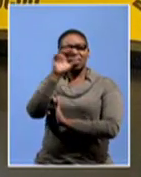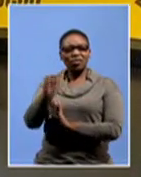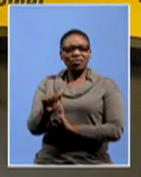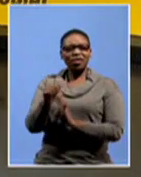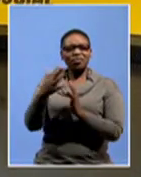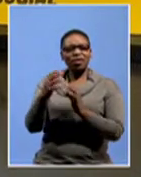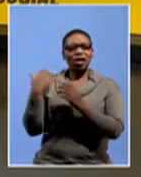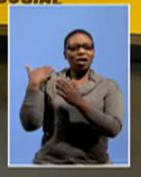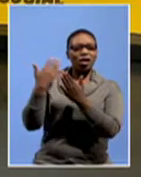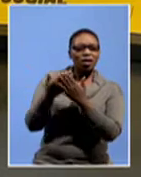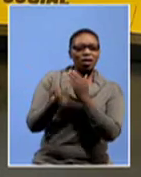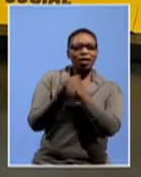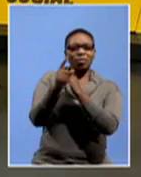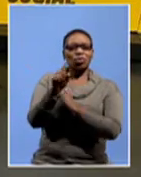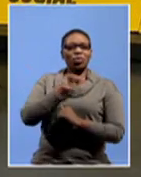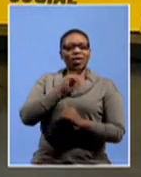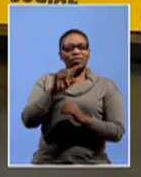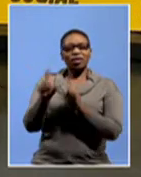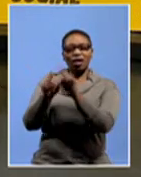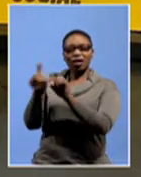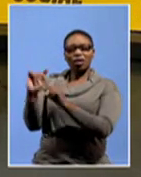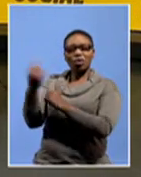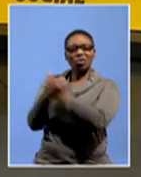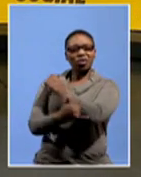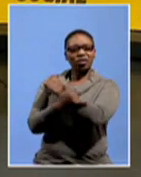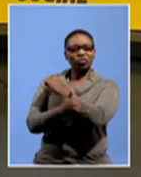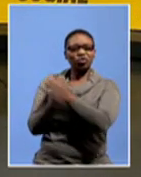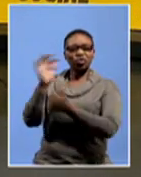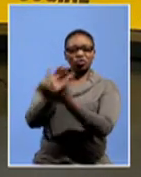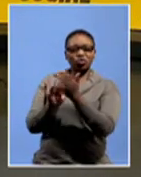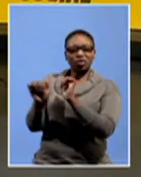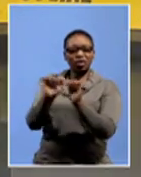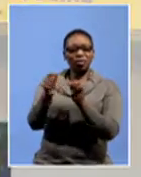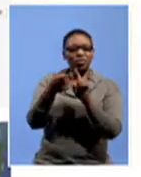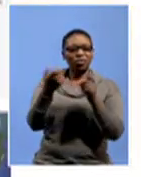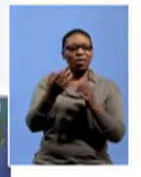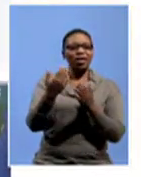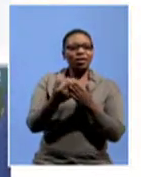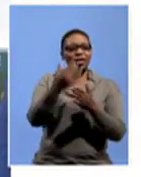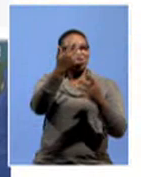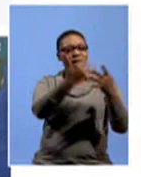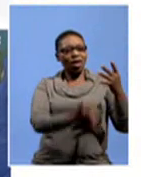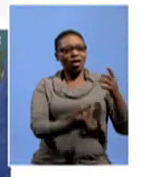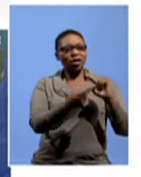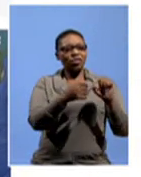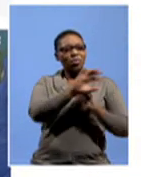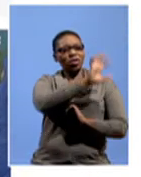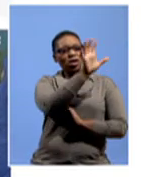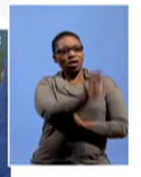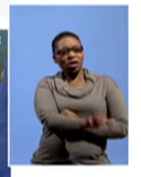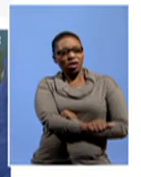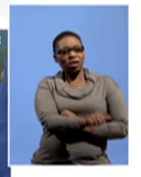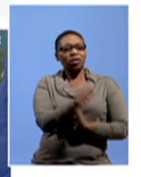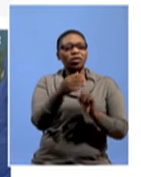because they've crisscrossed the country to tell people's stories where they are located. You can find all of them on our elections